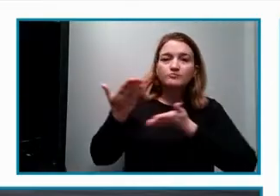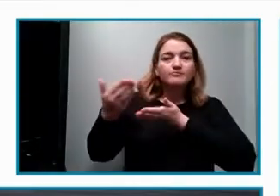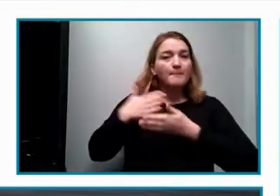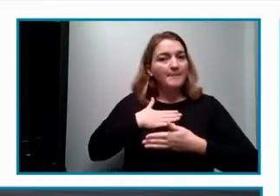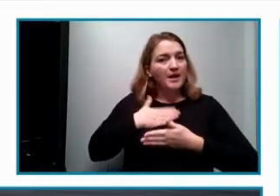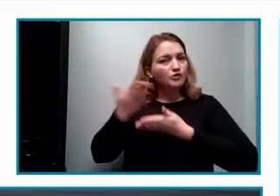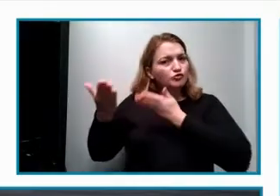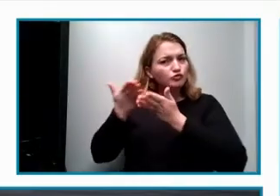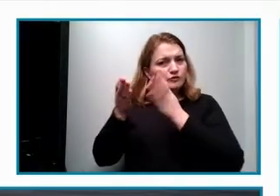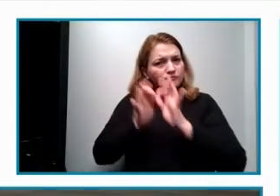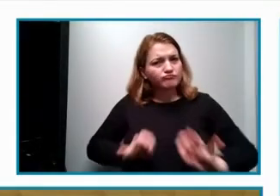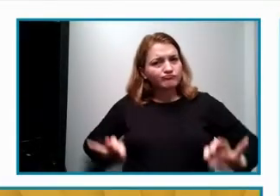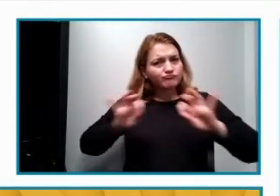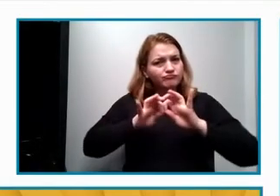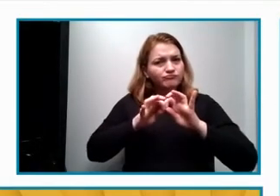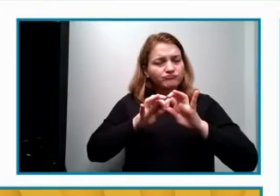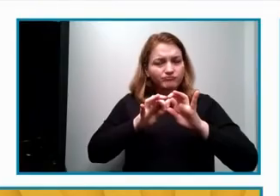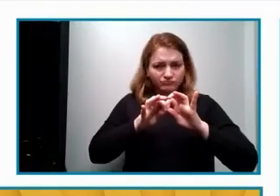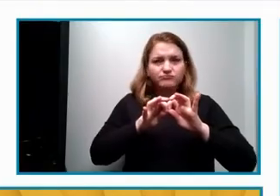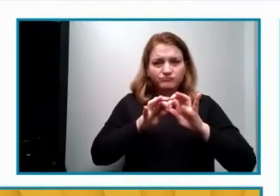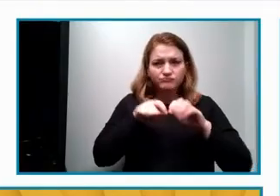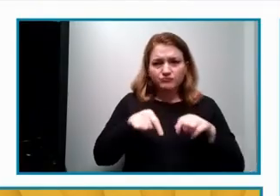funders about your program.